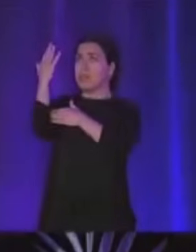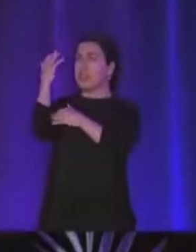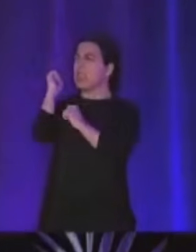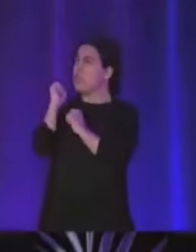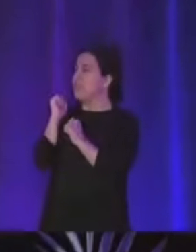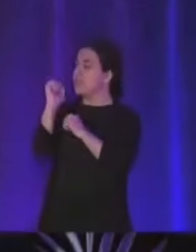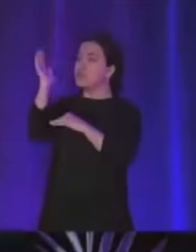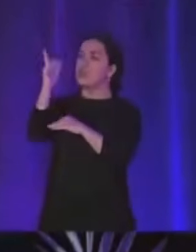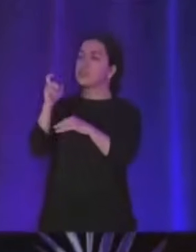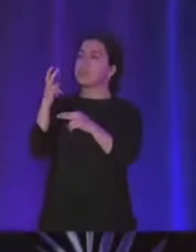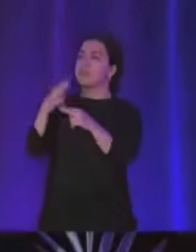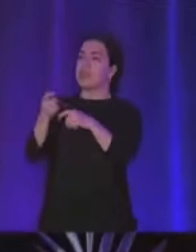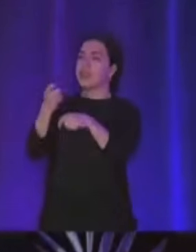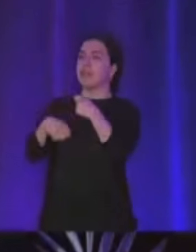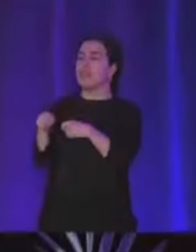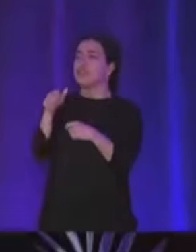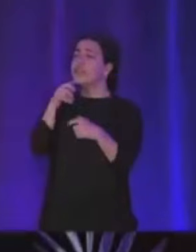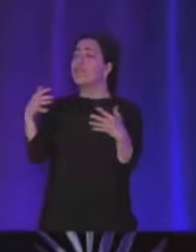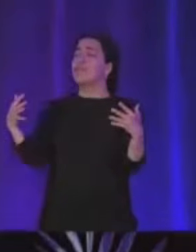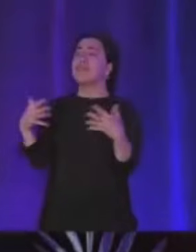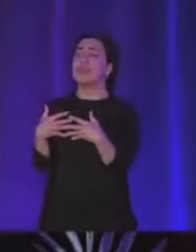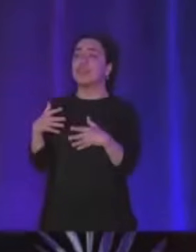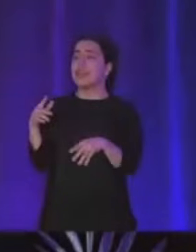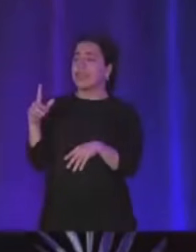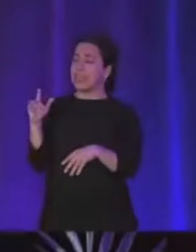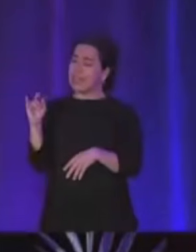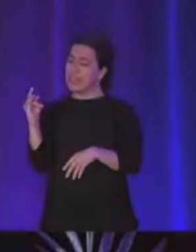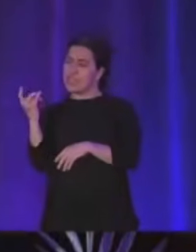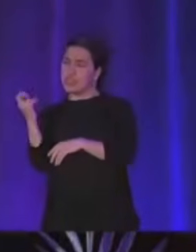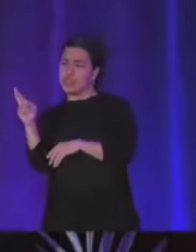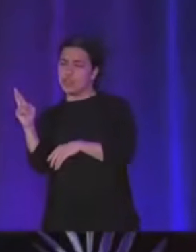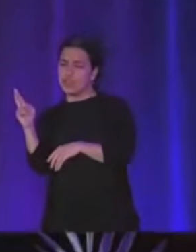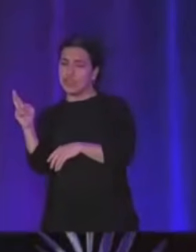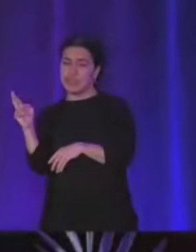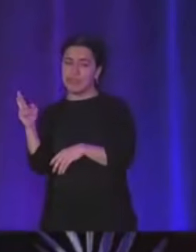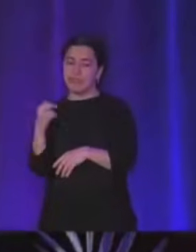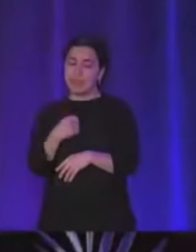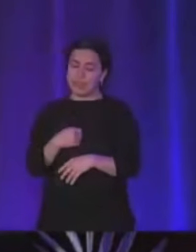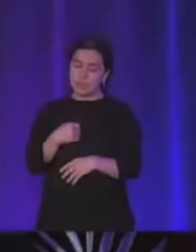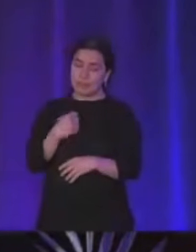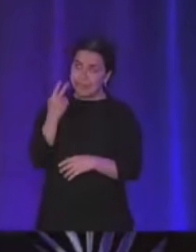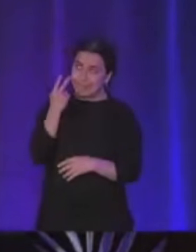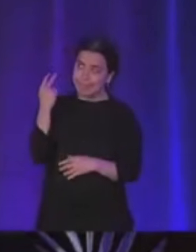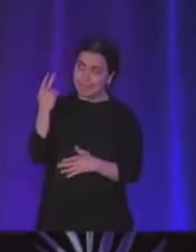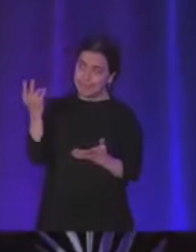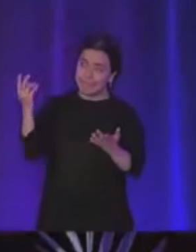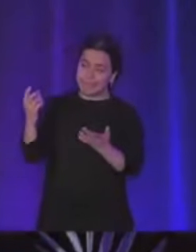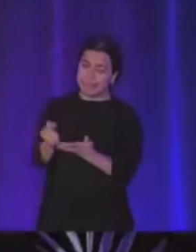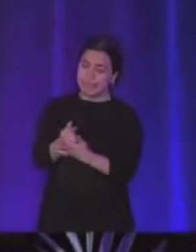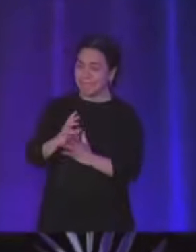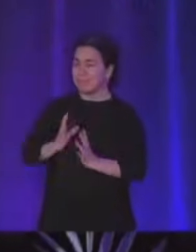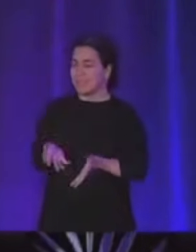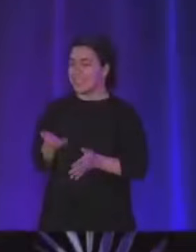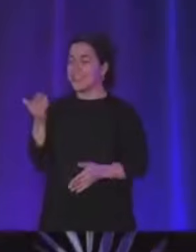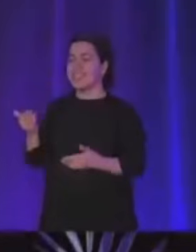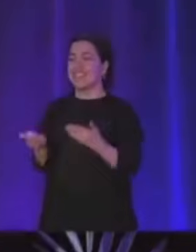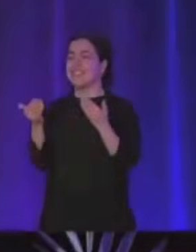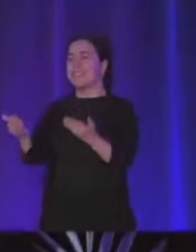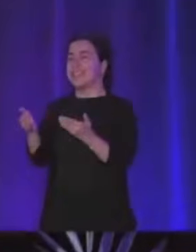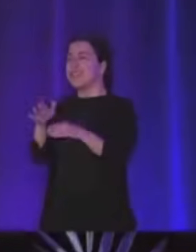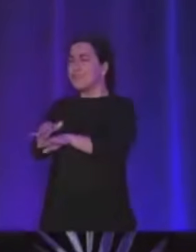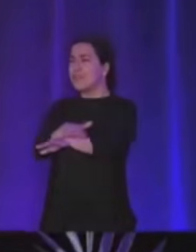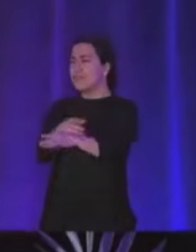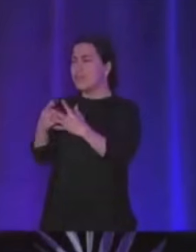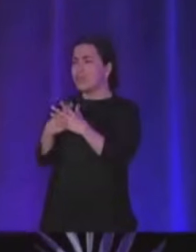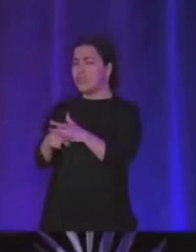talk, Don't Fear the Linter. I regret a lot of things in life, but that's okay. We're going to get a bit of a slow start because